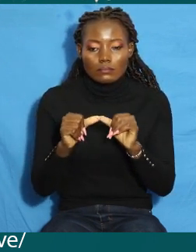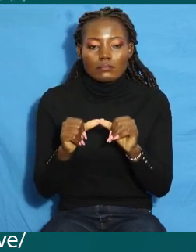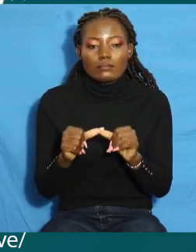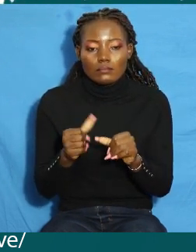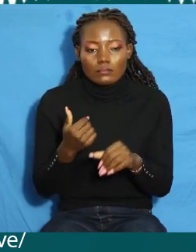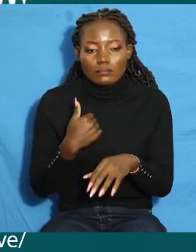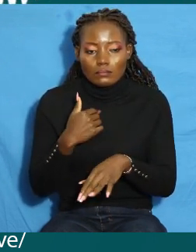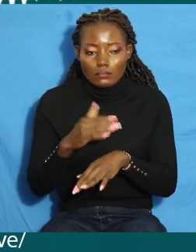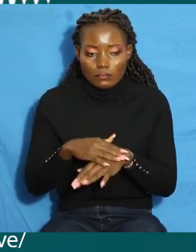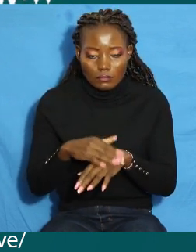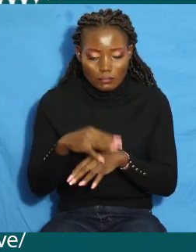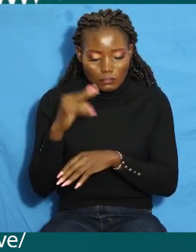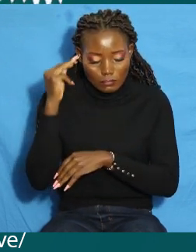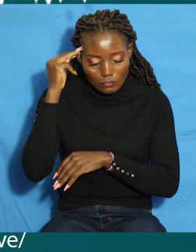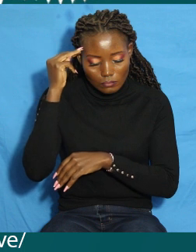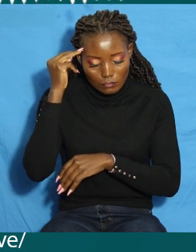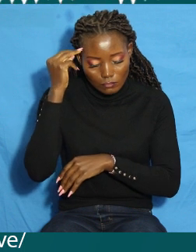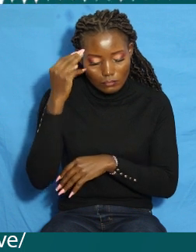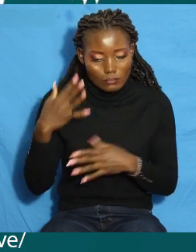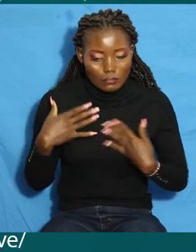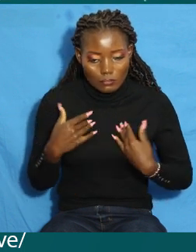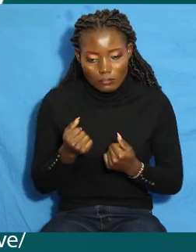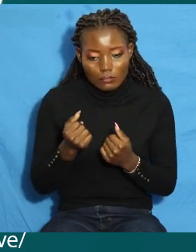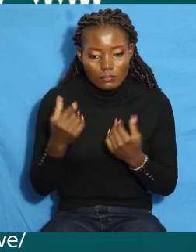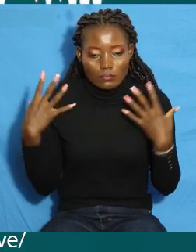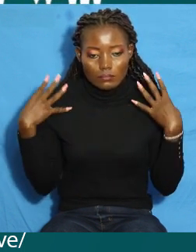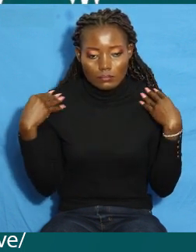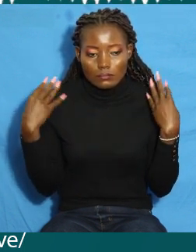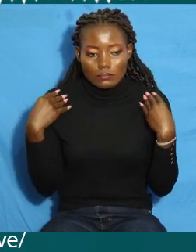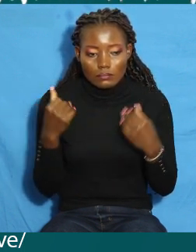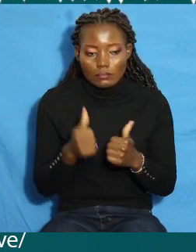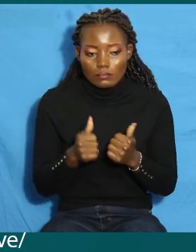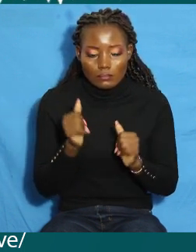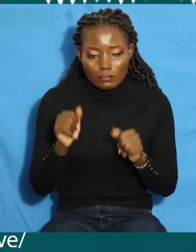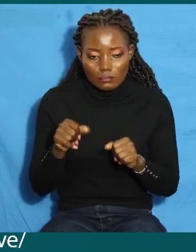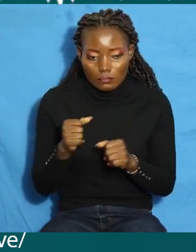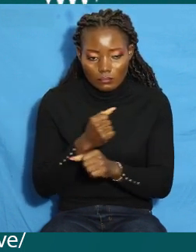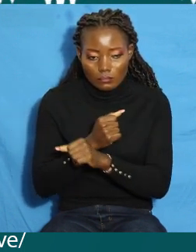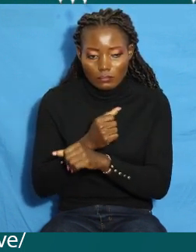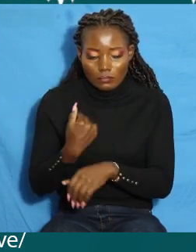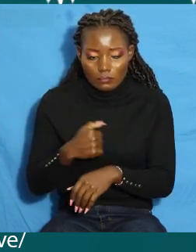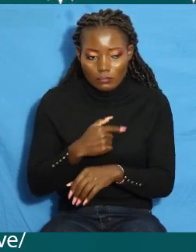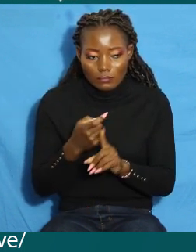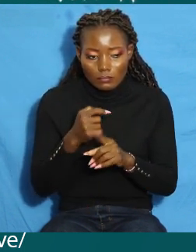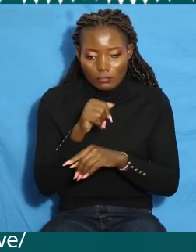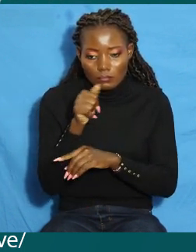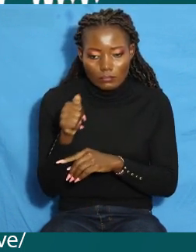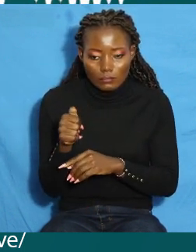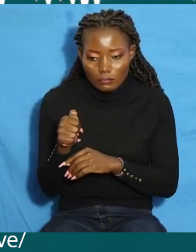adapt good mental health practices that can protect us from any harm. Like